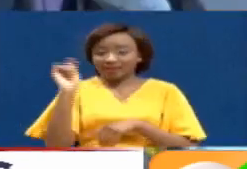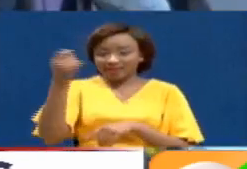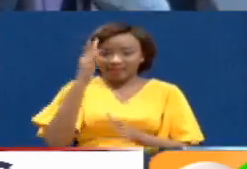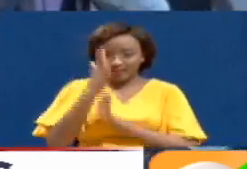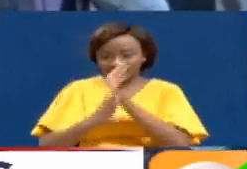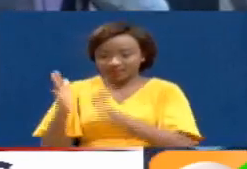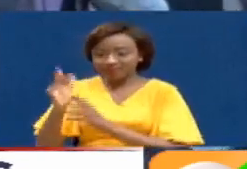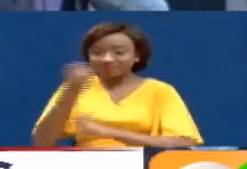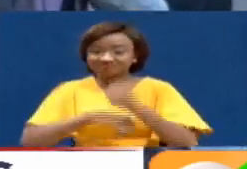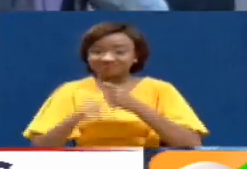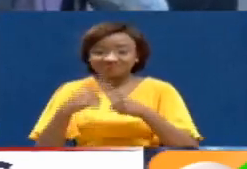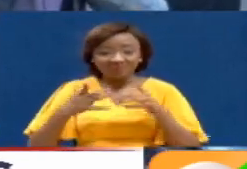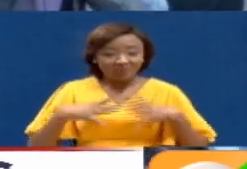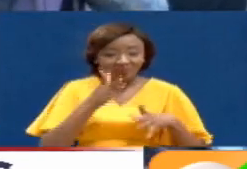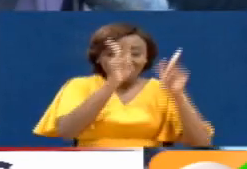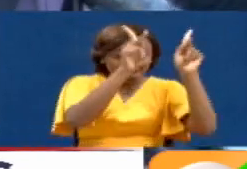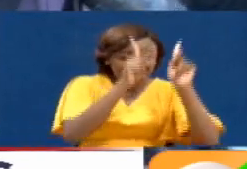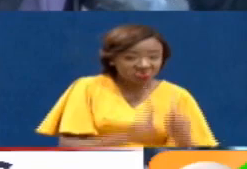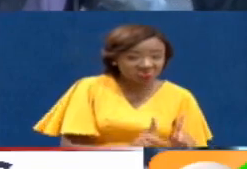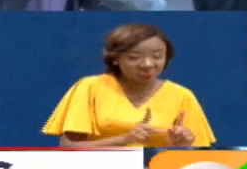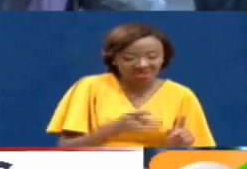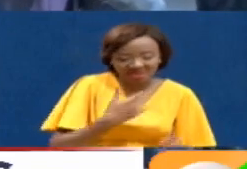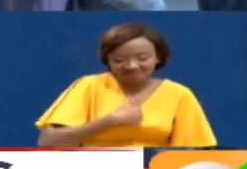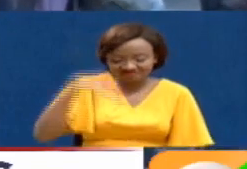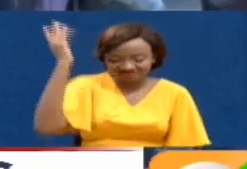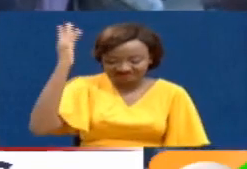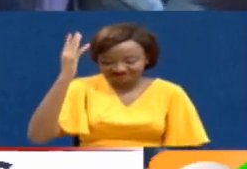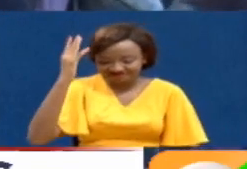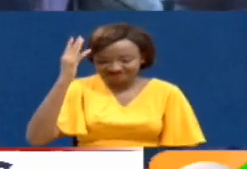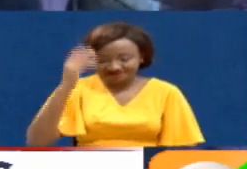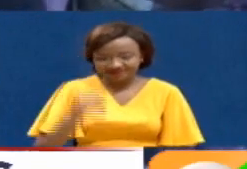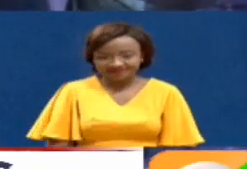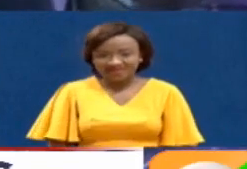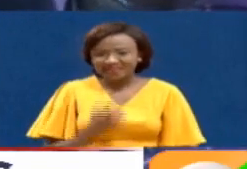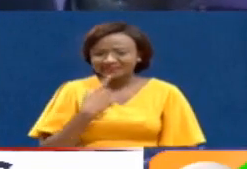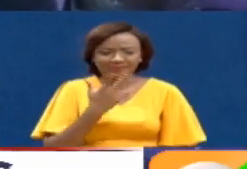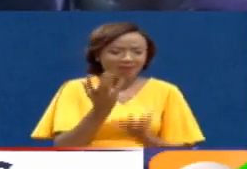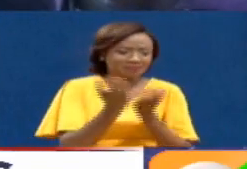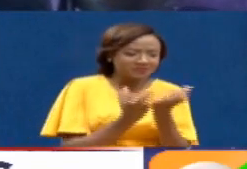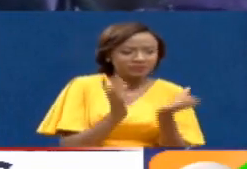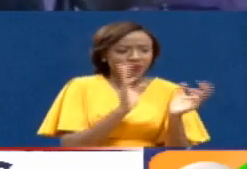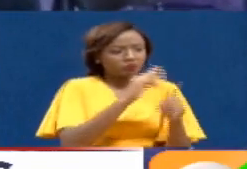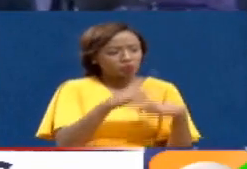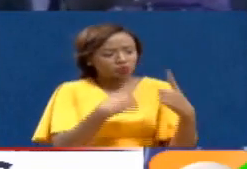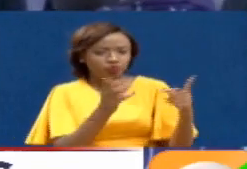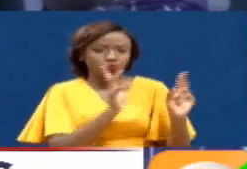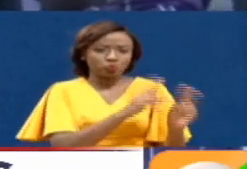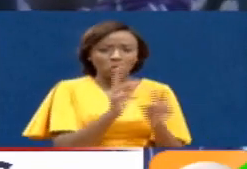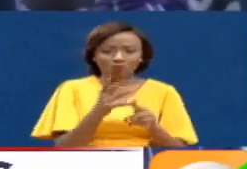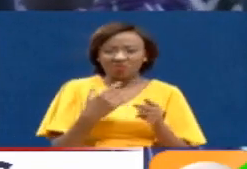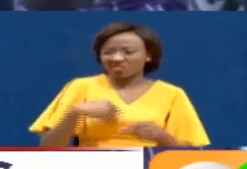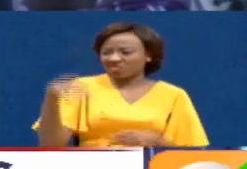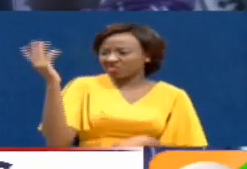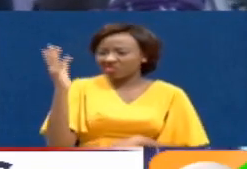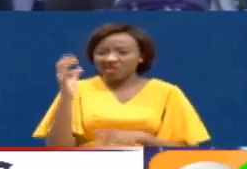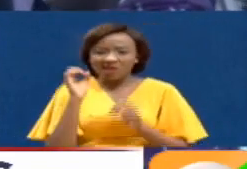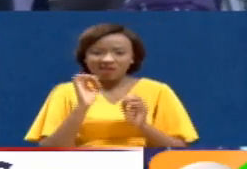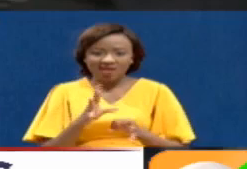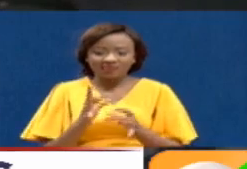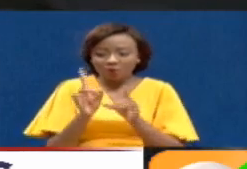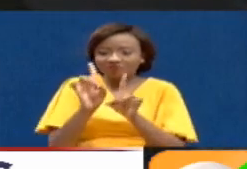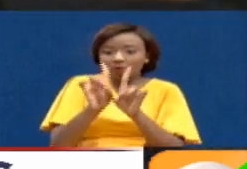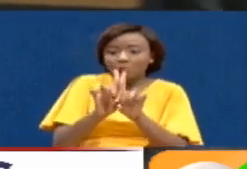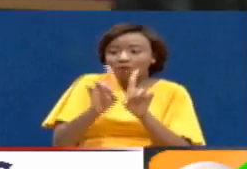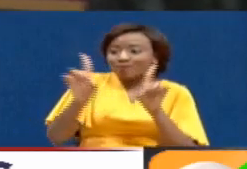strategies. But traders in Kisumu have defied this directive, selling goods in total disregard of the 1.5